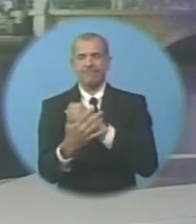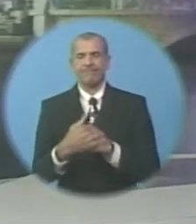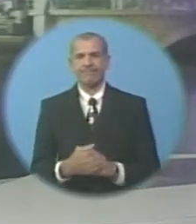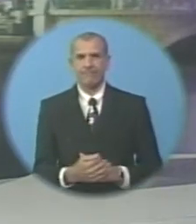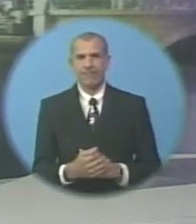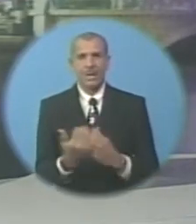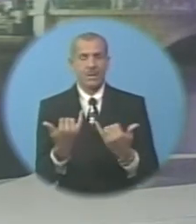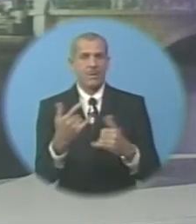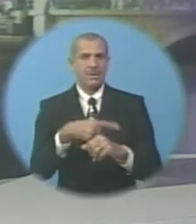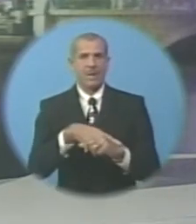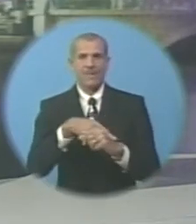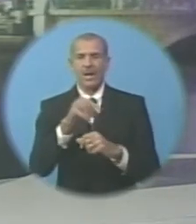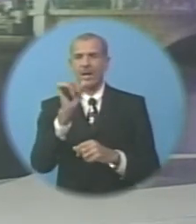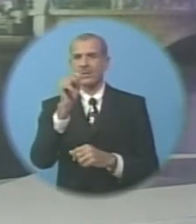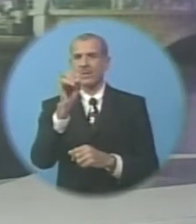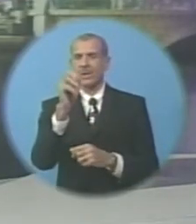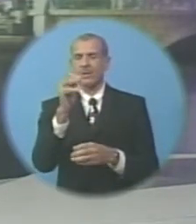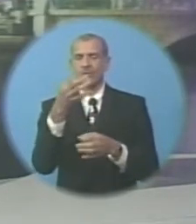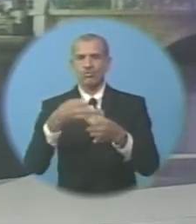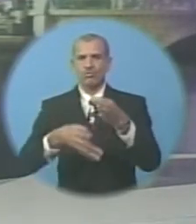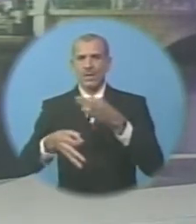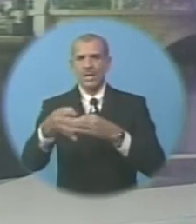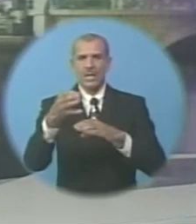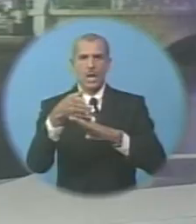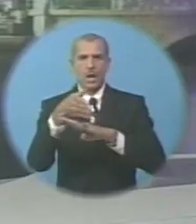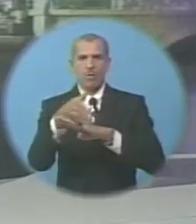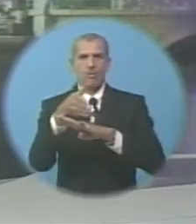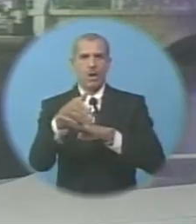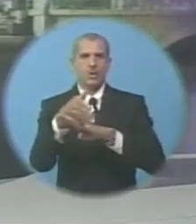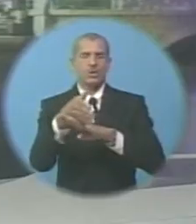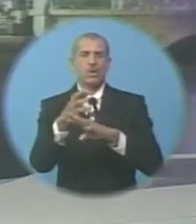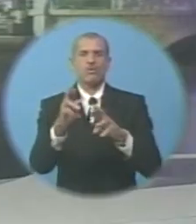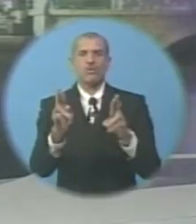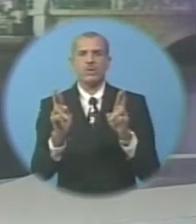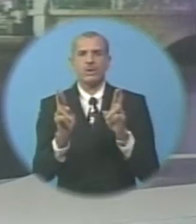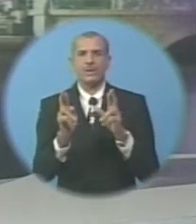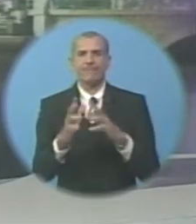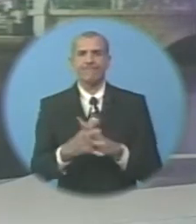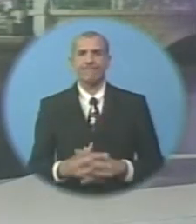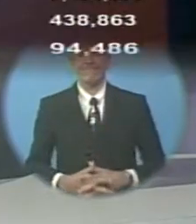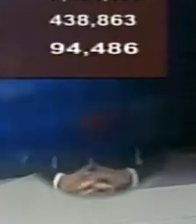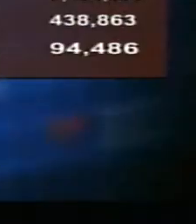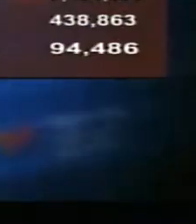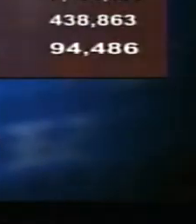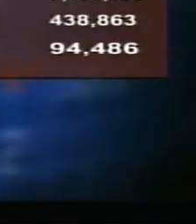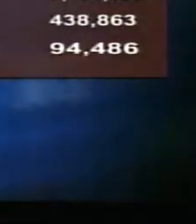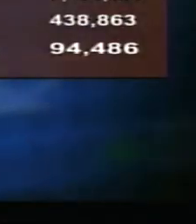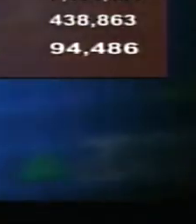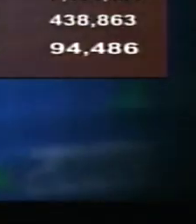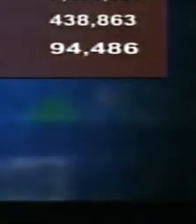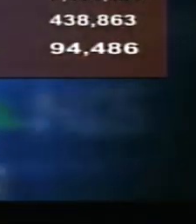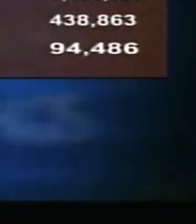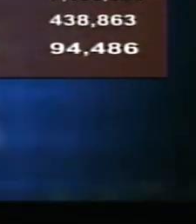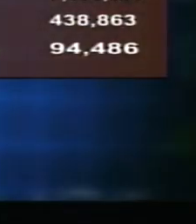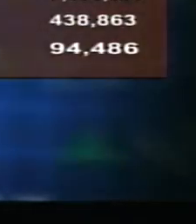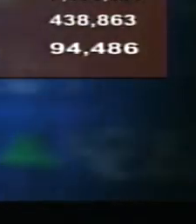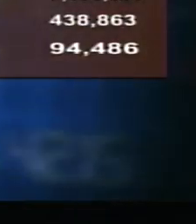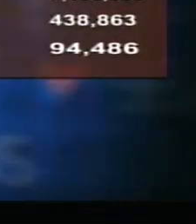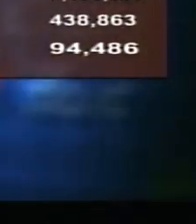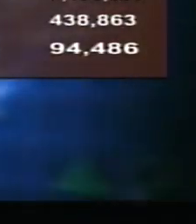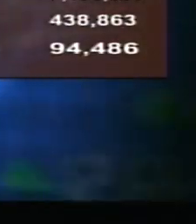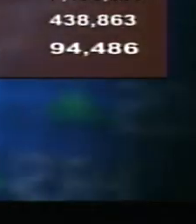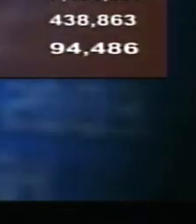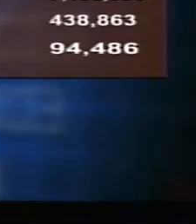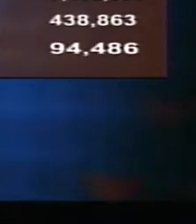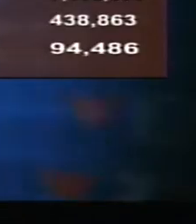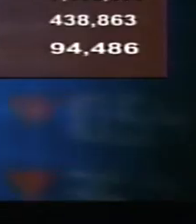now to take a look at how stocks traded on selected exchanges across our region In Jamaica, Supreme Ventures Limited was the